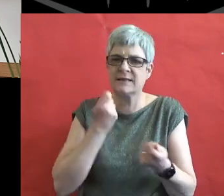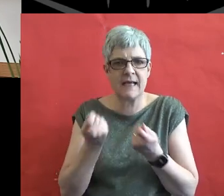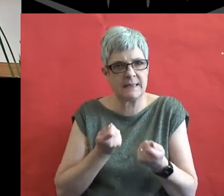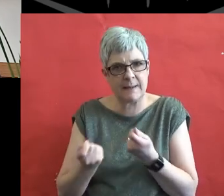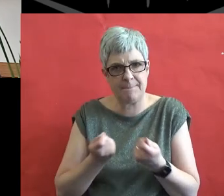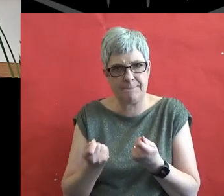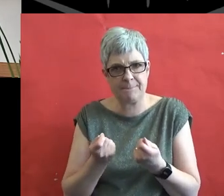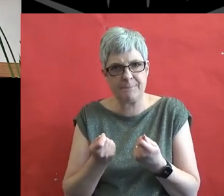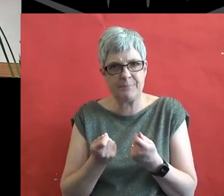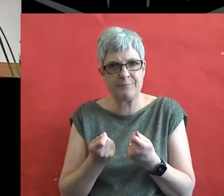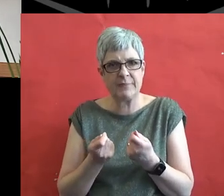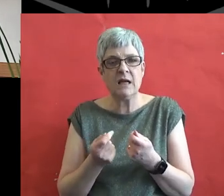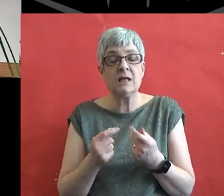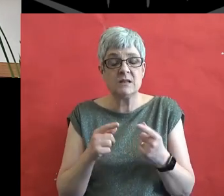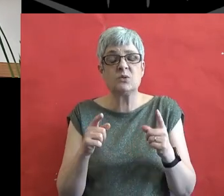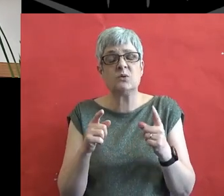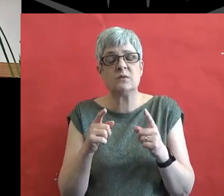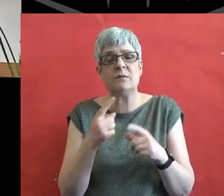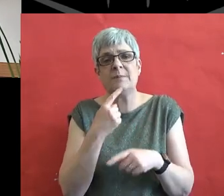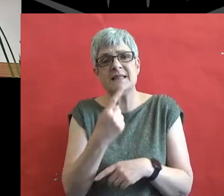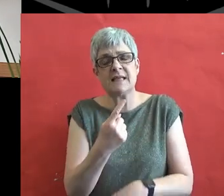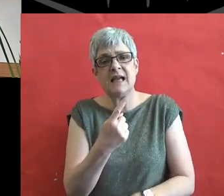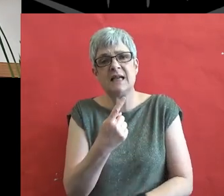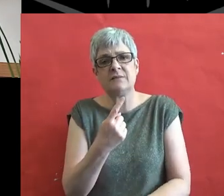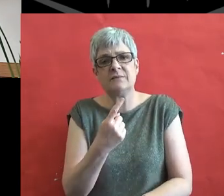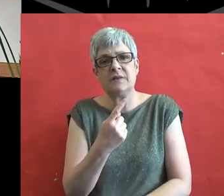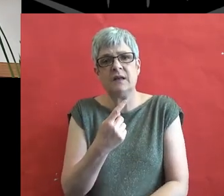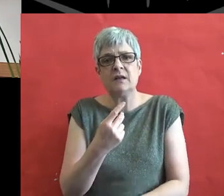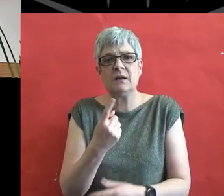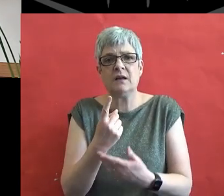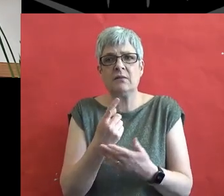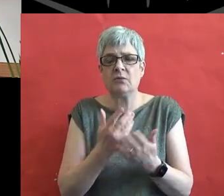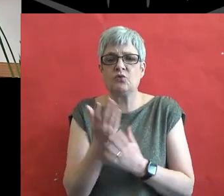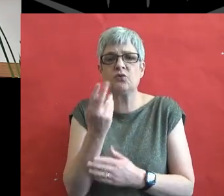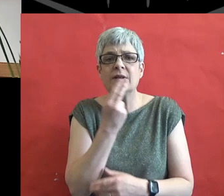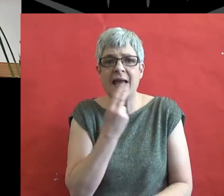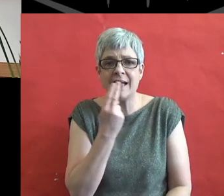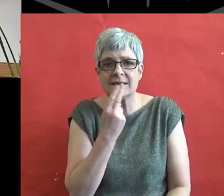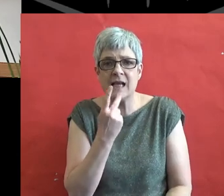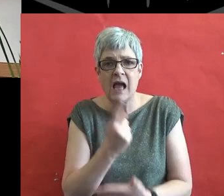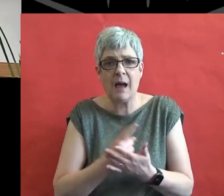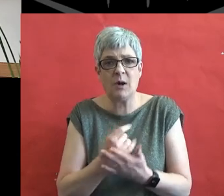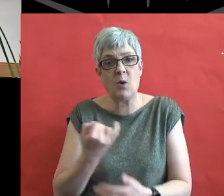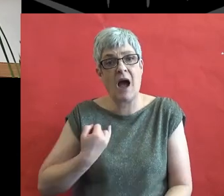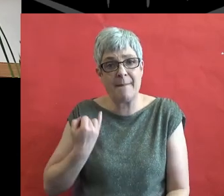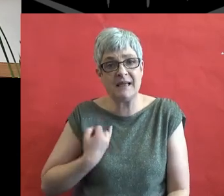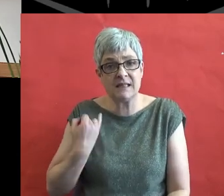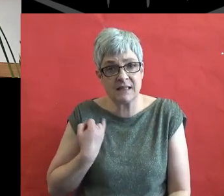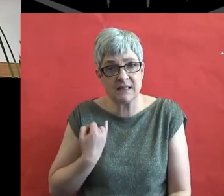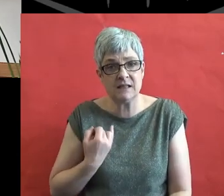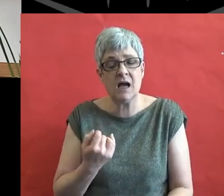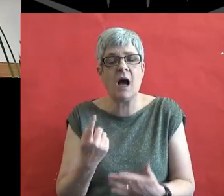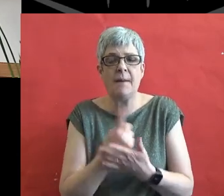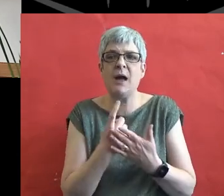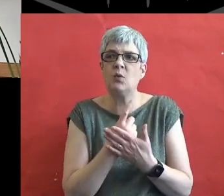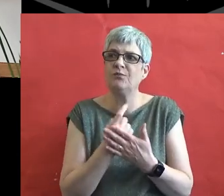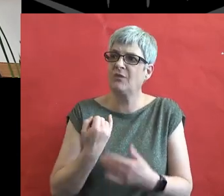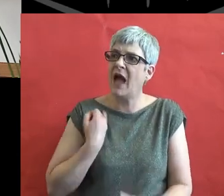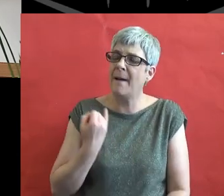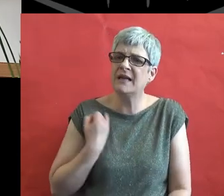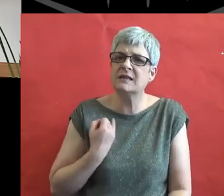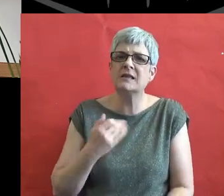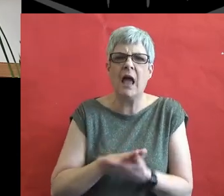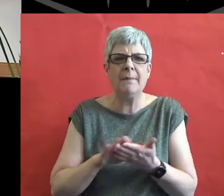It is, as we've been talking through this time of Lent, about forming habits that mean